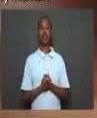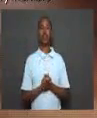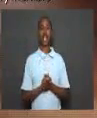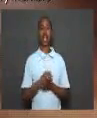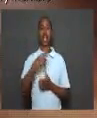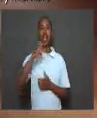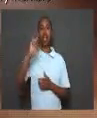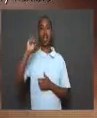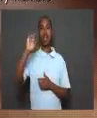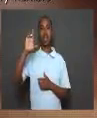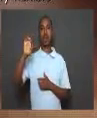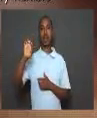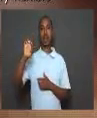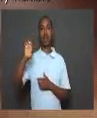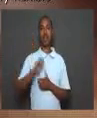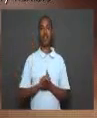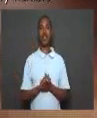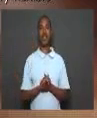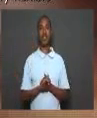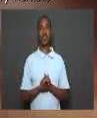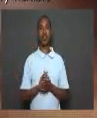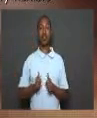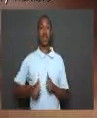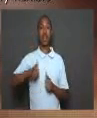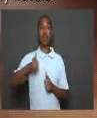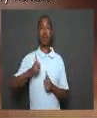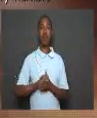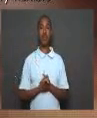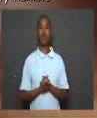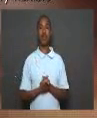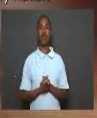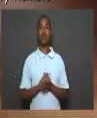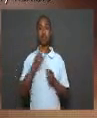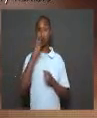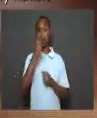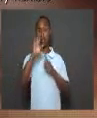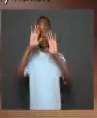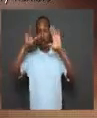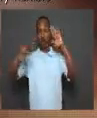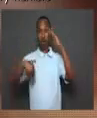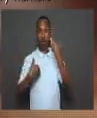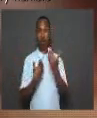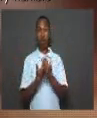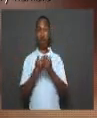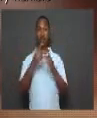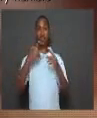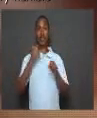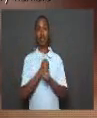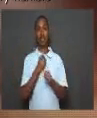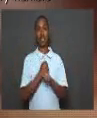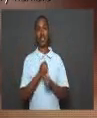hemlock, quebracho, mangrove, wattle, and myrobalan.